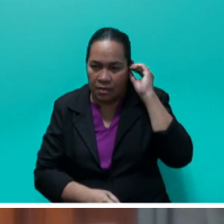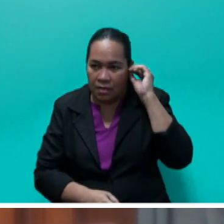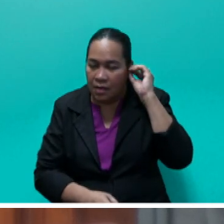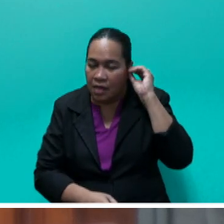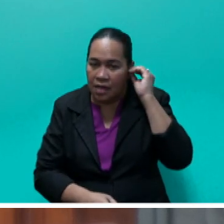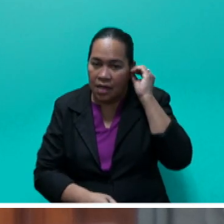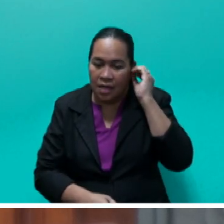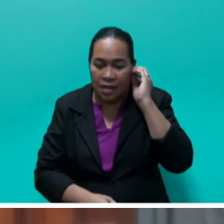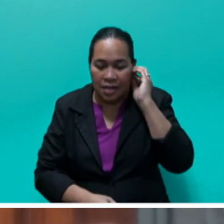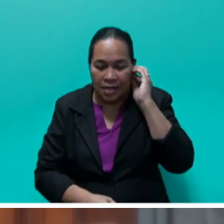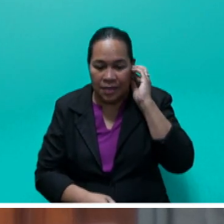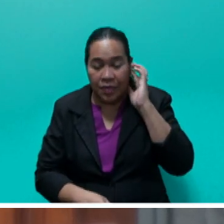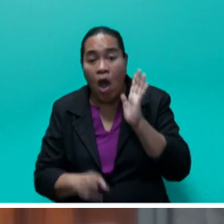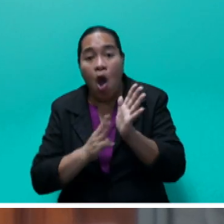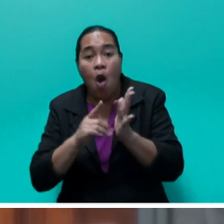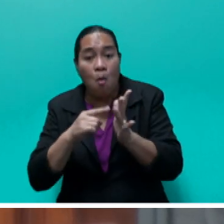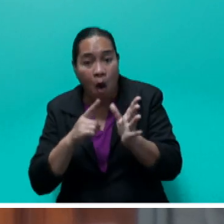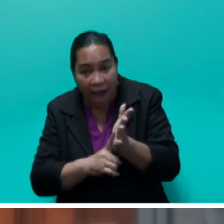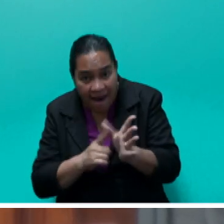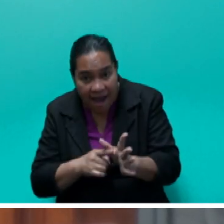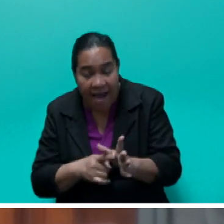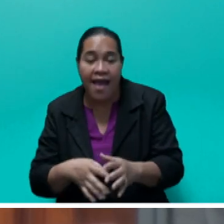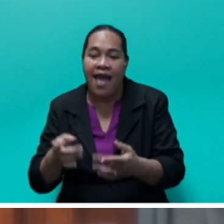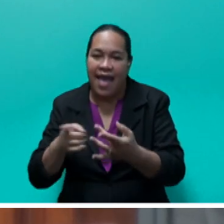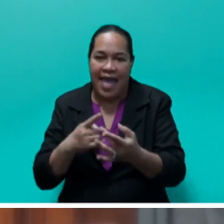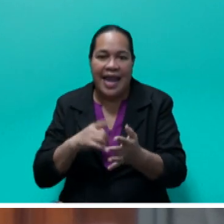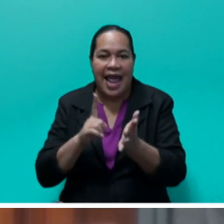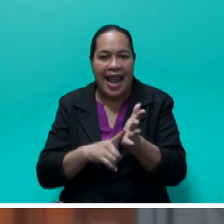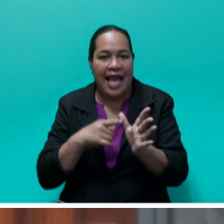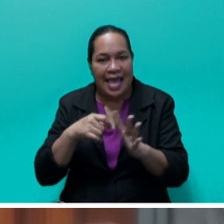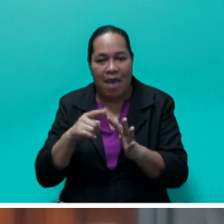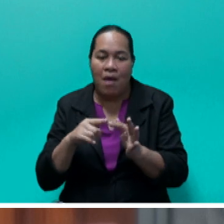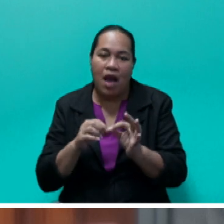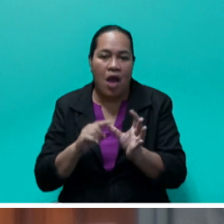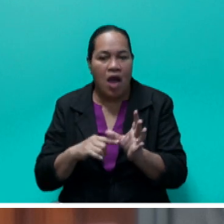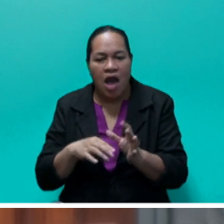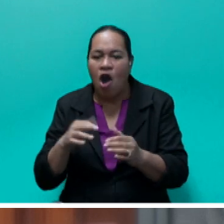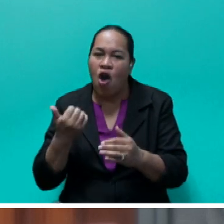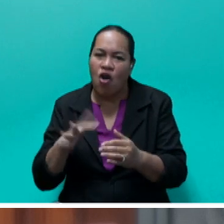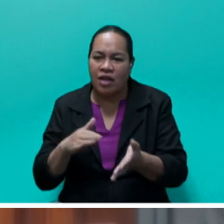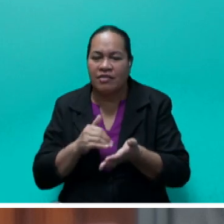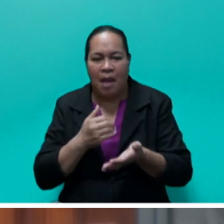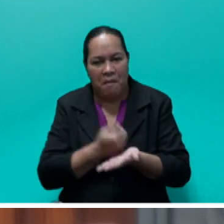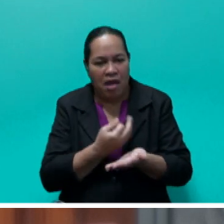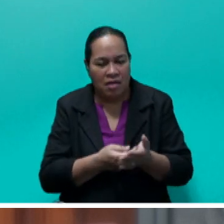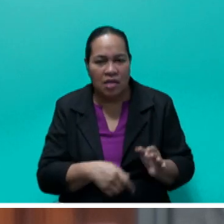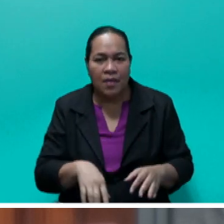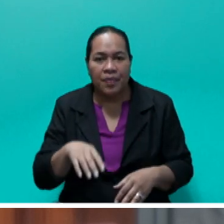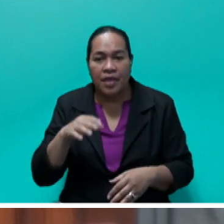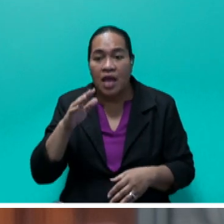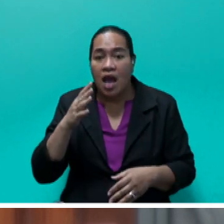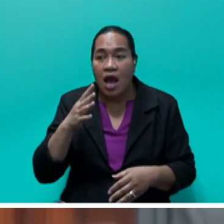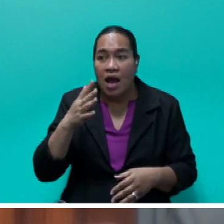50, Moala and Lakemba had been assisted in the housing rehabilitation program. A total of 82.5 cubic